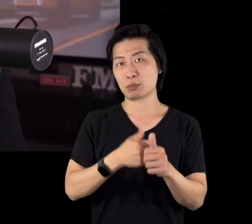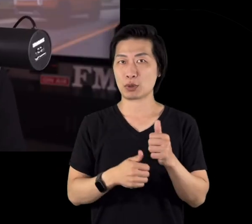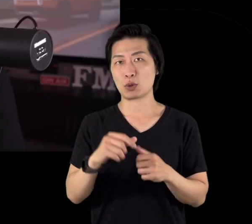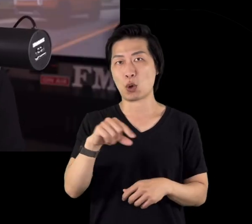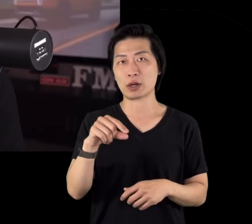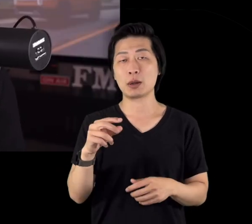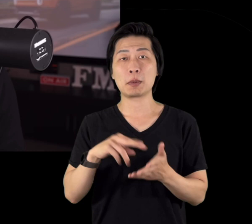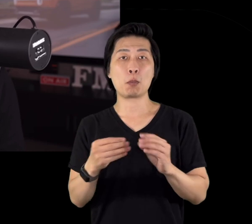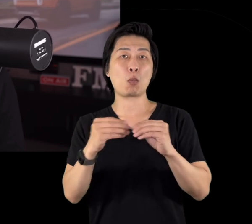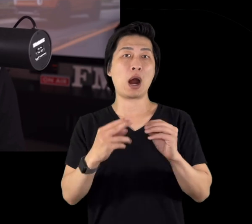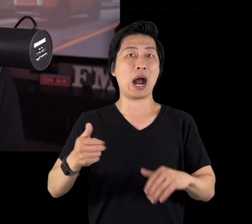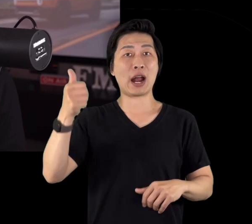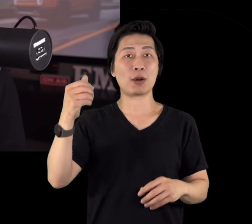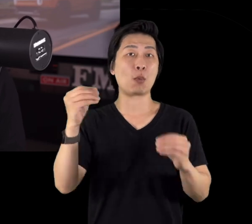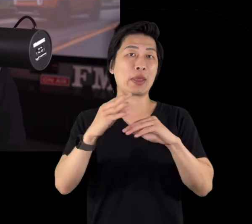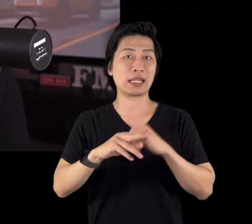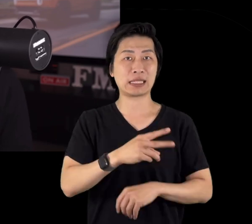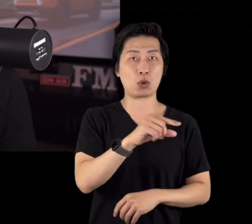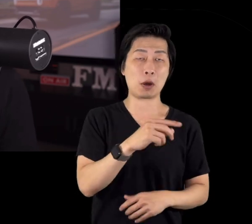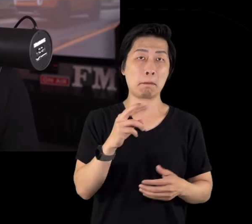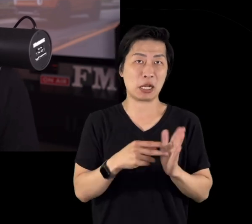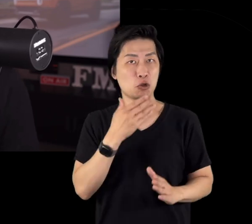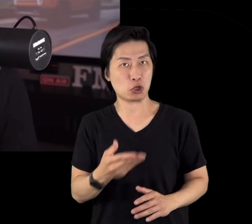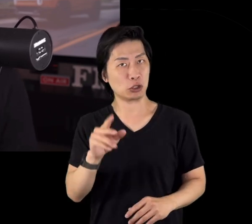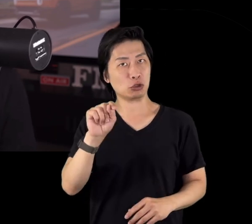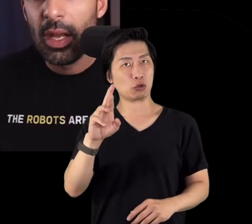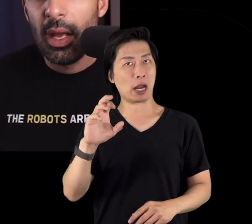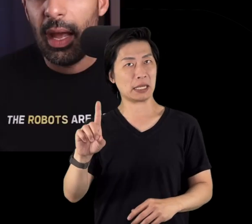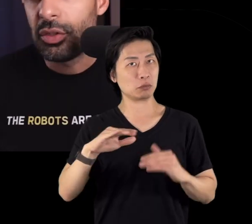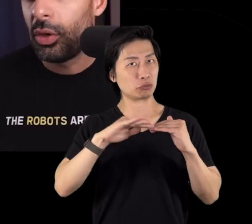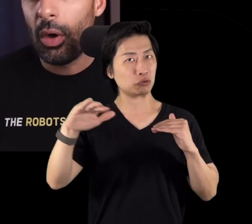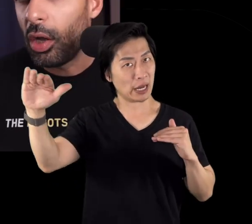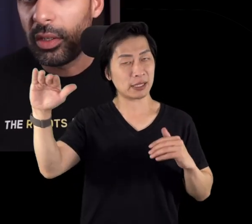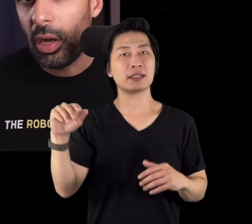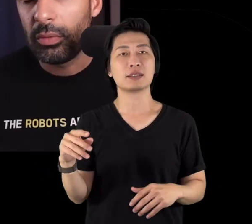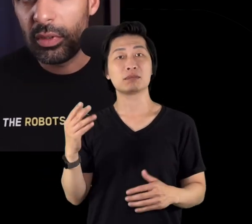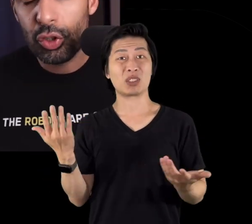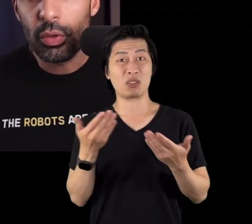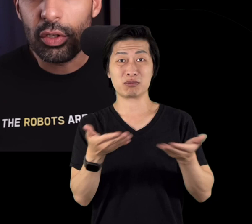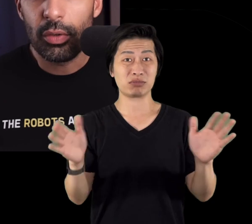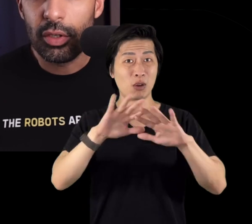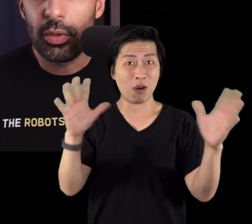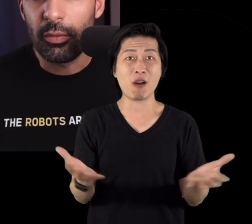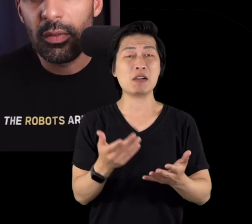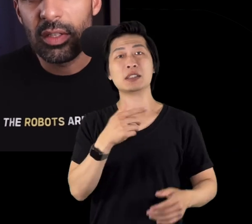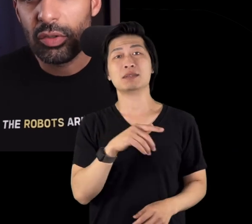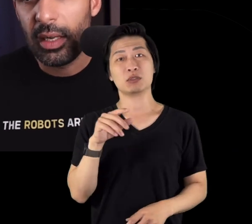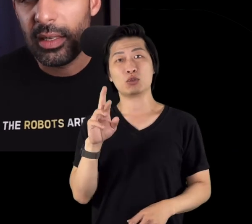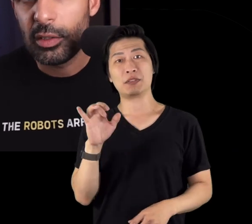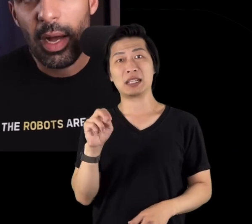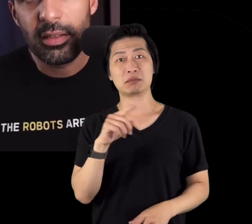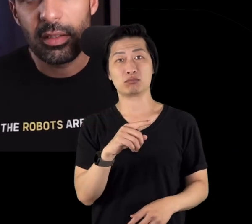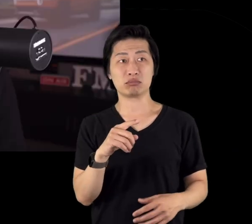15,000 units per quarter, which is higher than the second quarter, which is a good trend for the company. And so all in all, truly, Rivian's